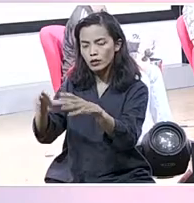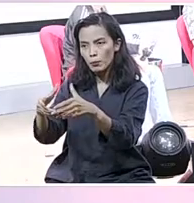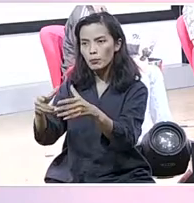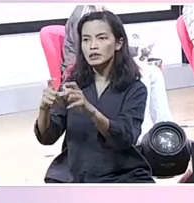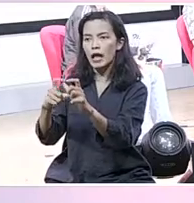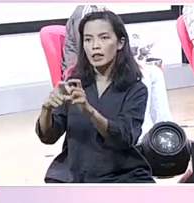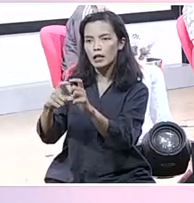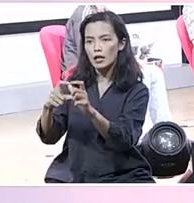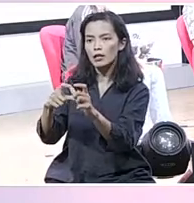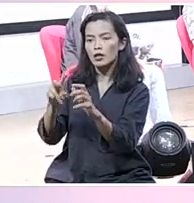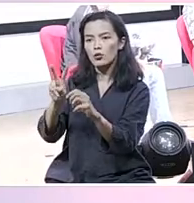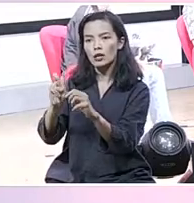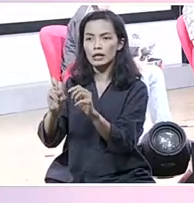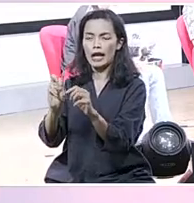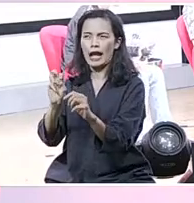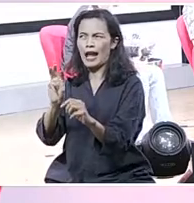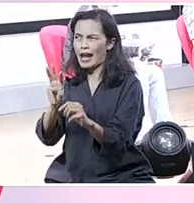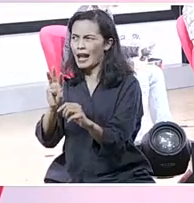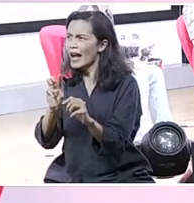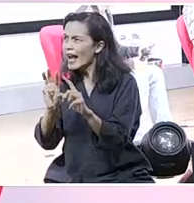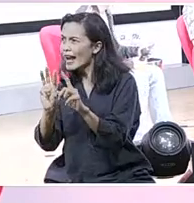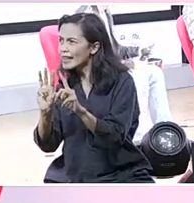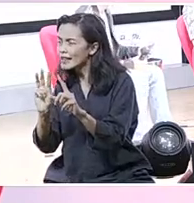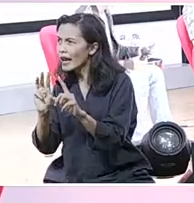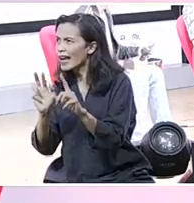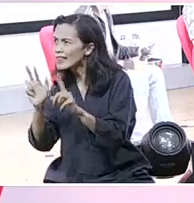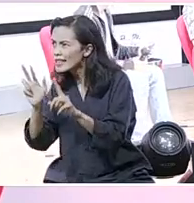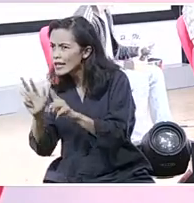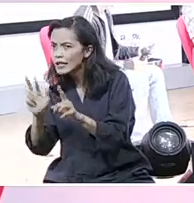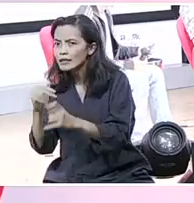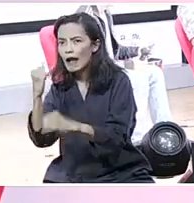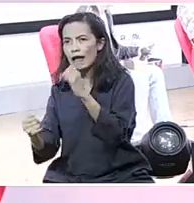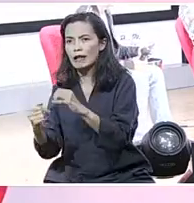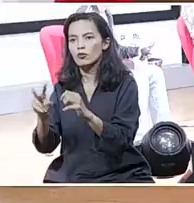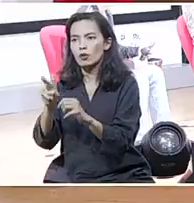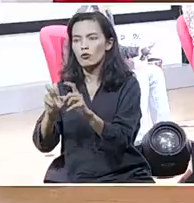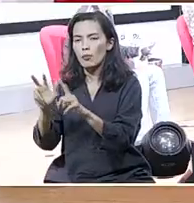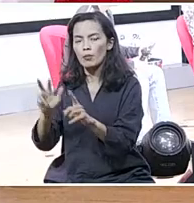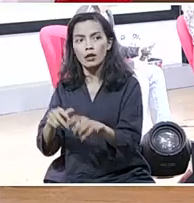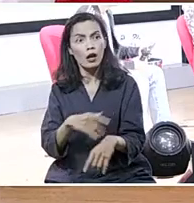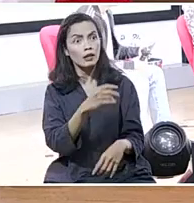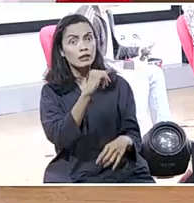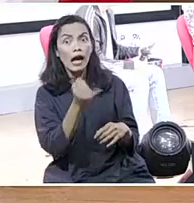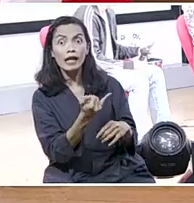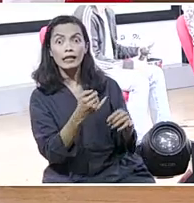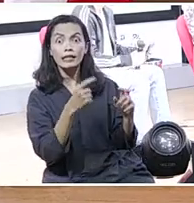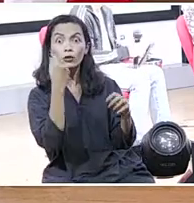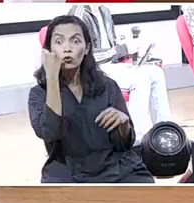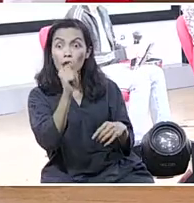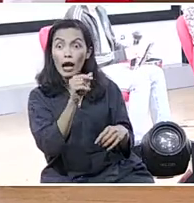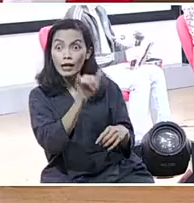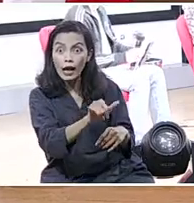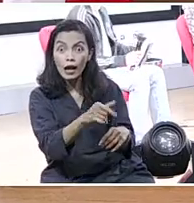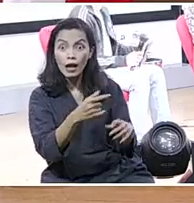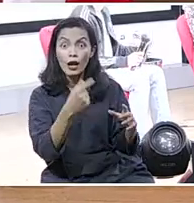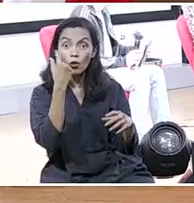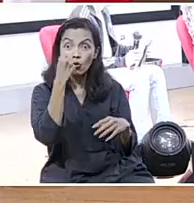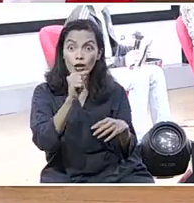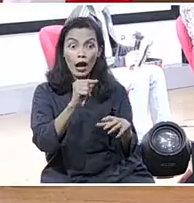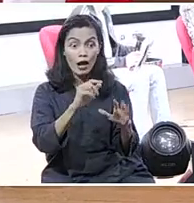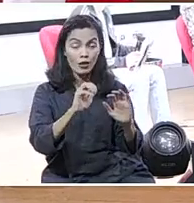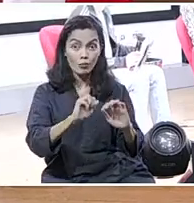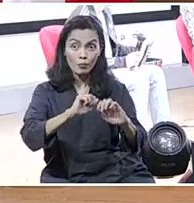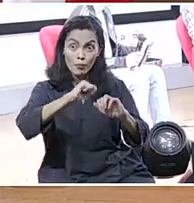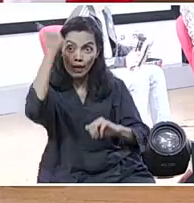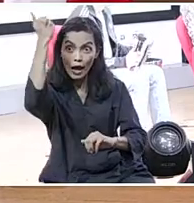2018 and 2020. That was my last year playing basketball. So So you won in college? You're the college champion and